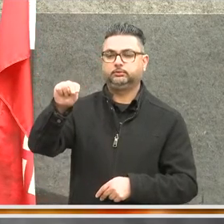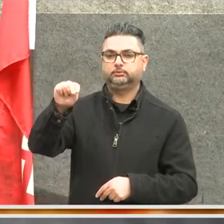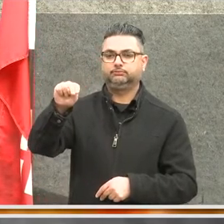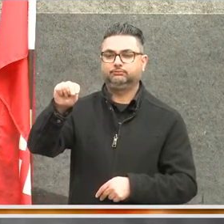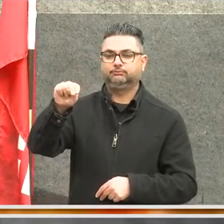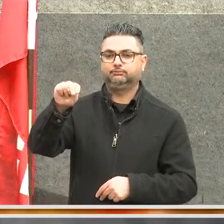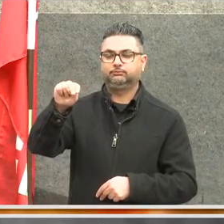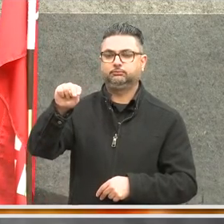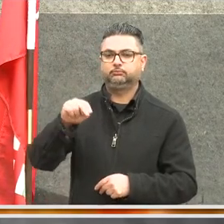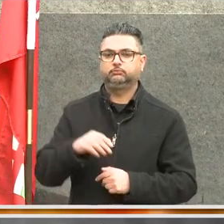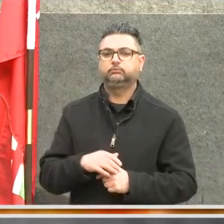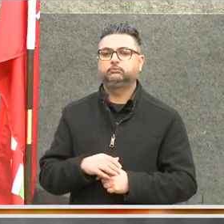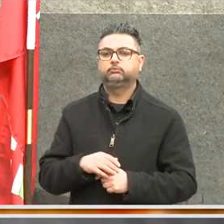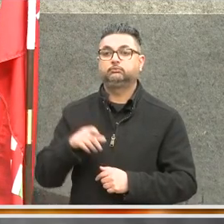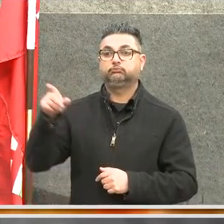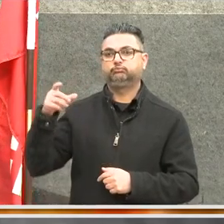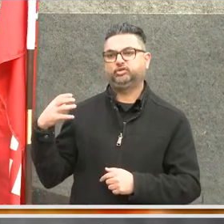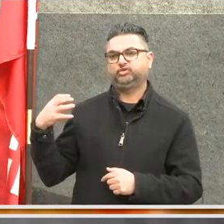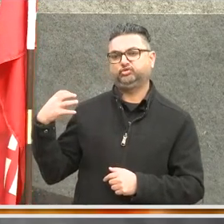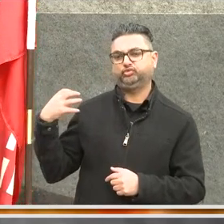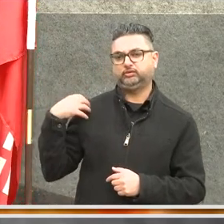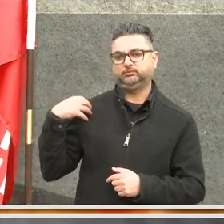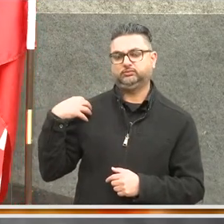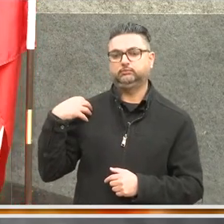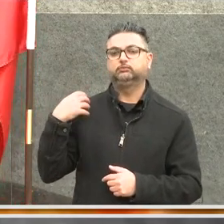Toronto, la Consul Générale des États-Unis à Toronto.